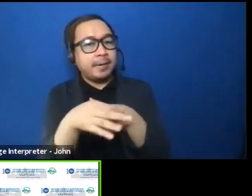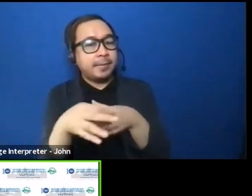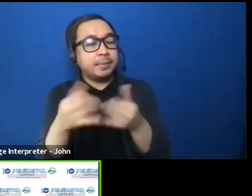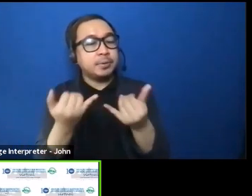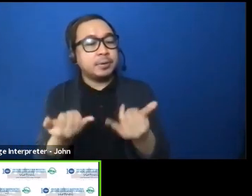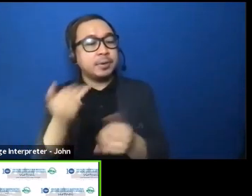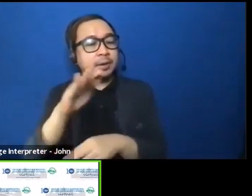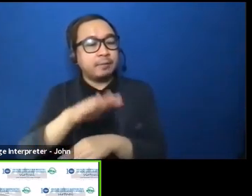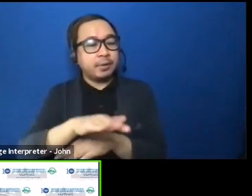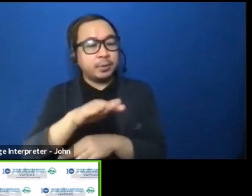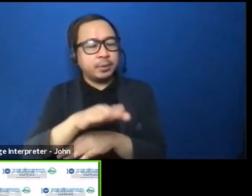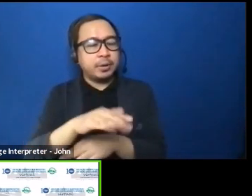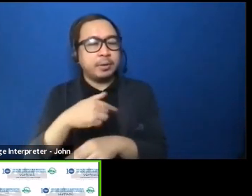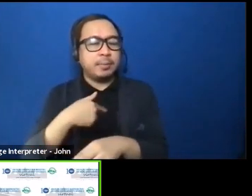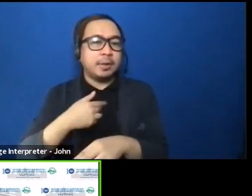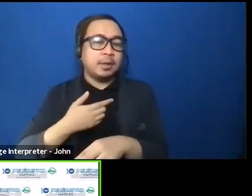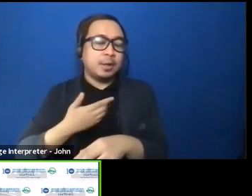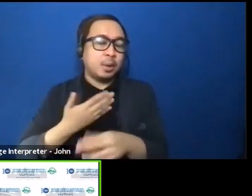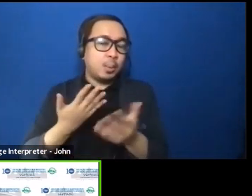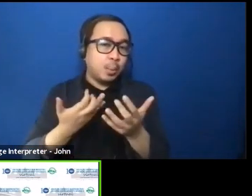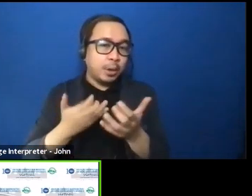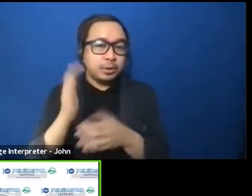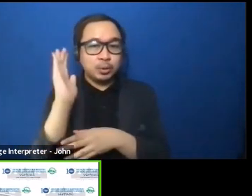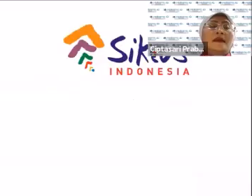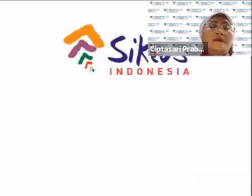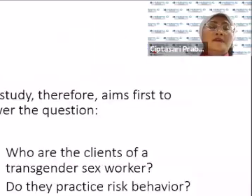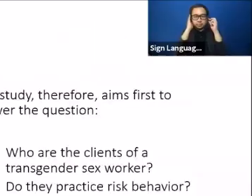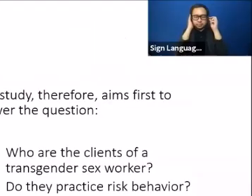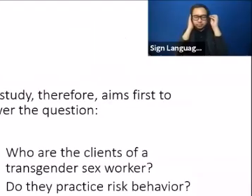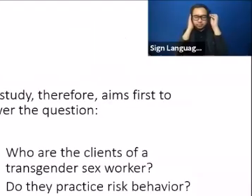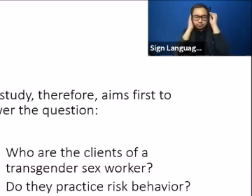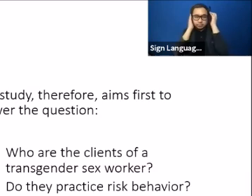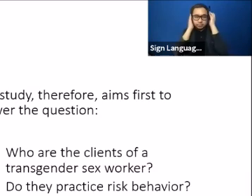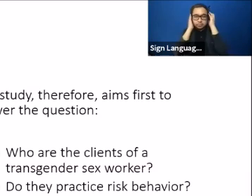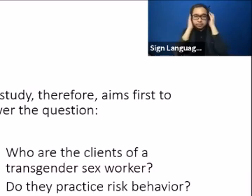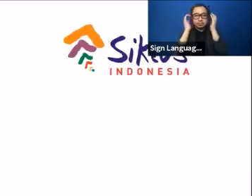to present my abstract